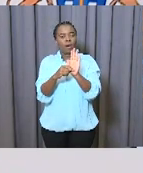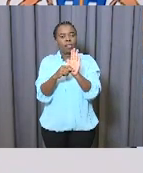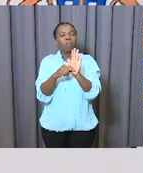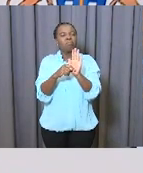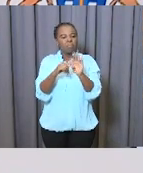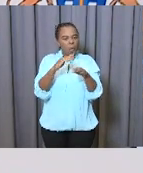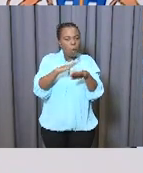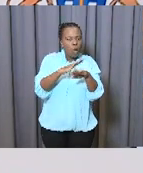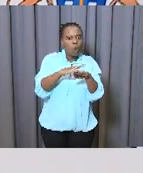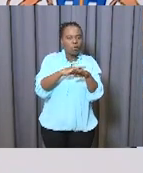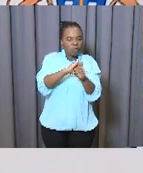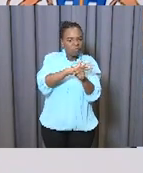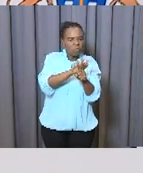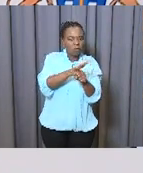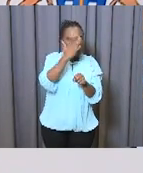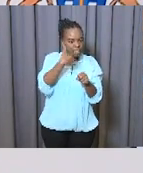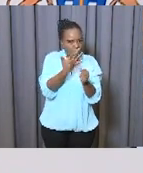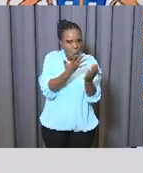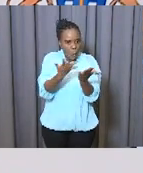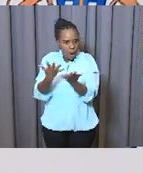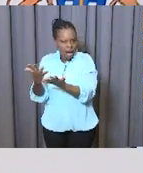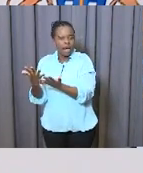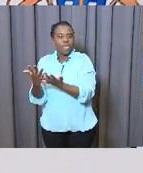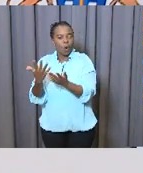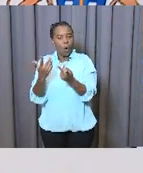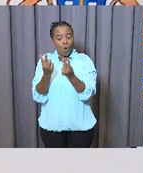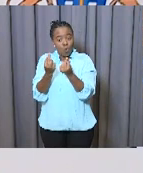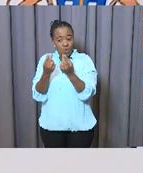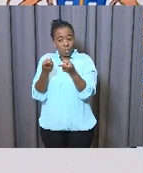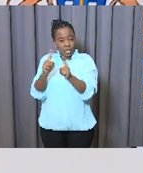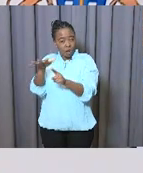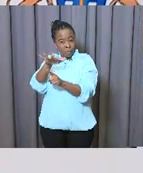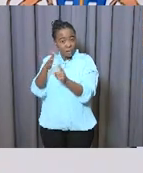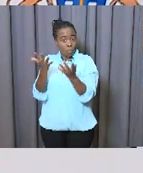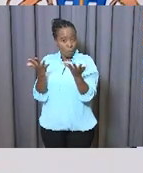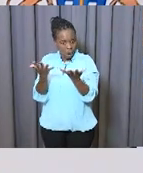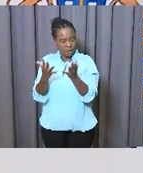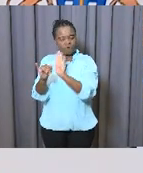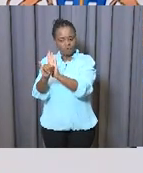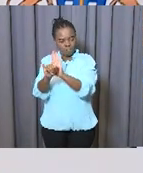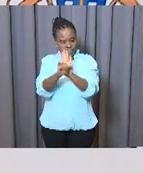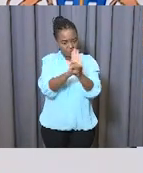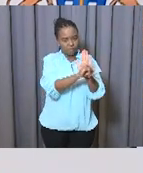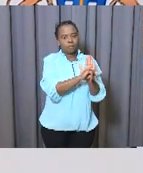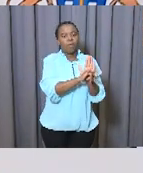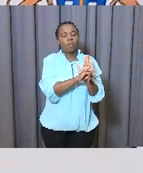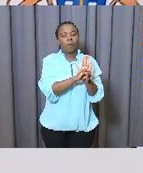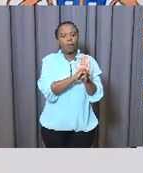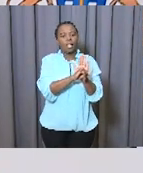of increase in the number of cases or a new hotspot emerging. We must match this with